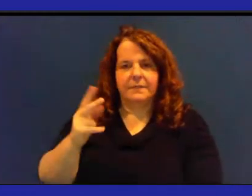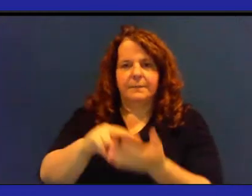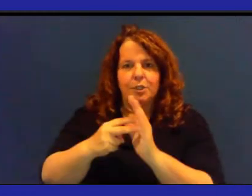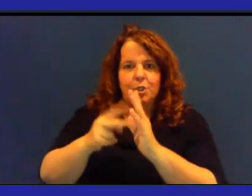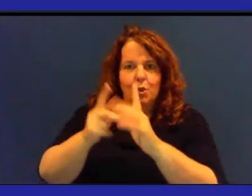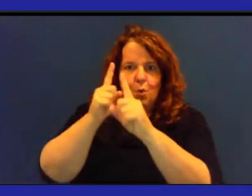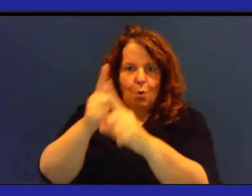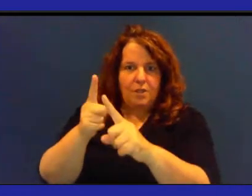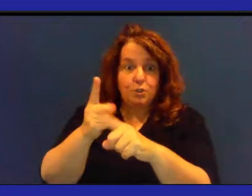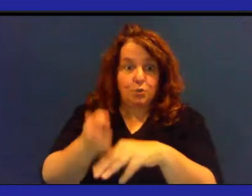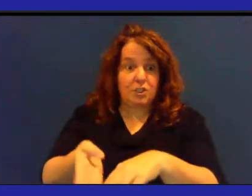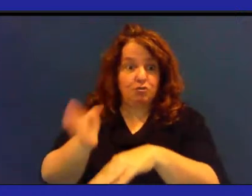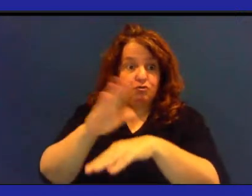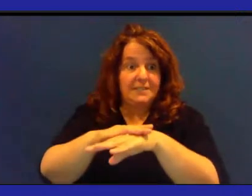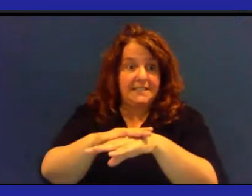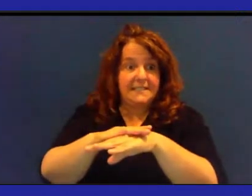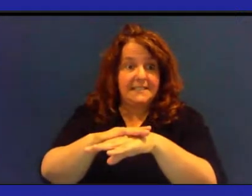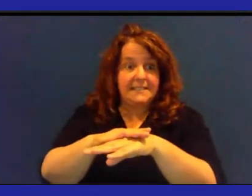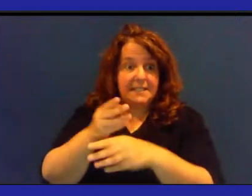to increase the flow, right? Yes.